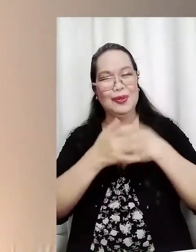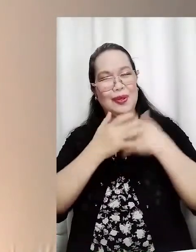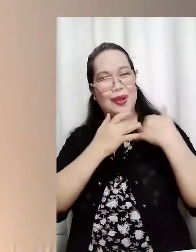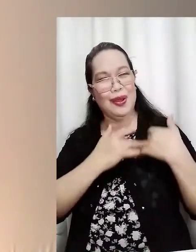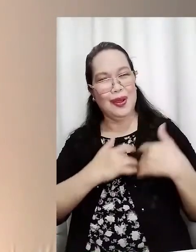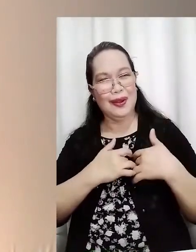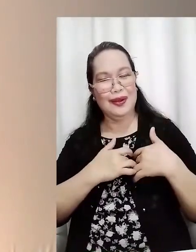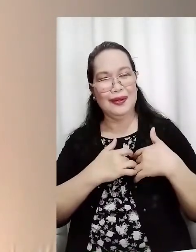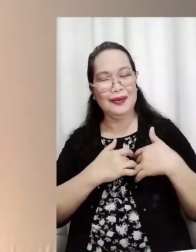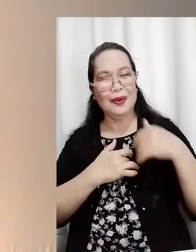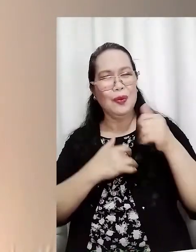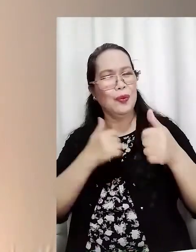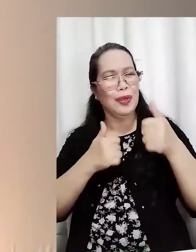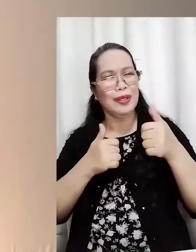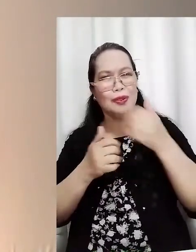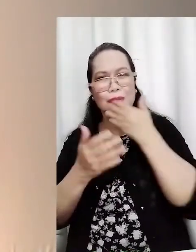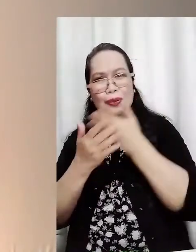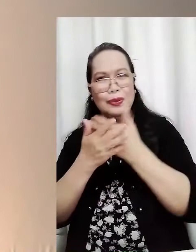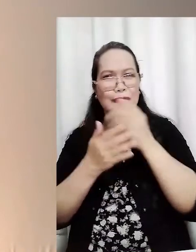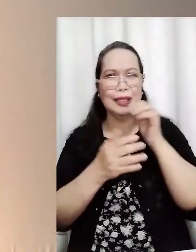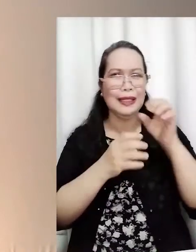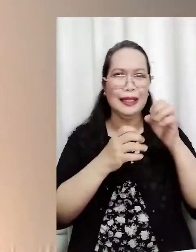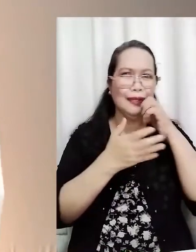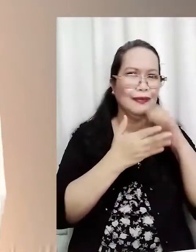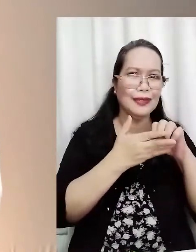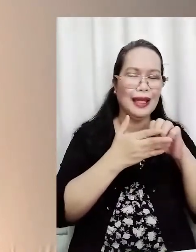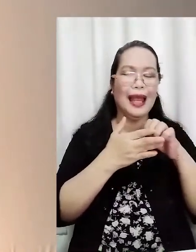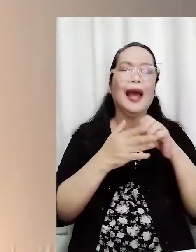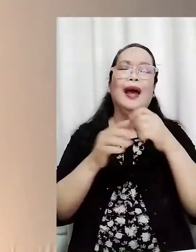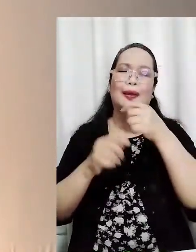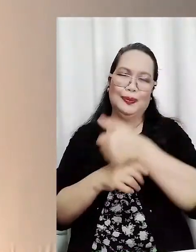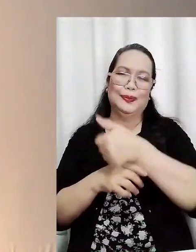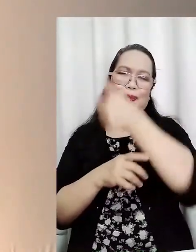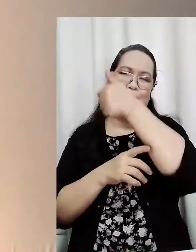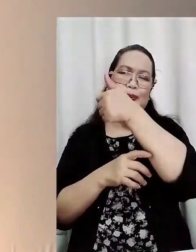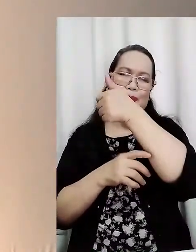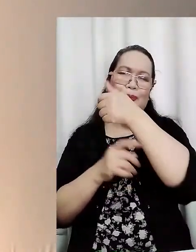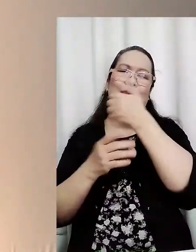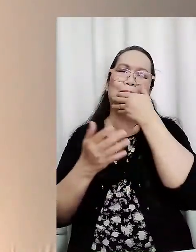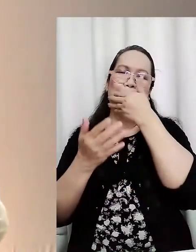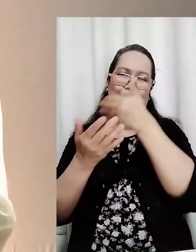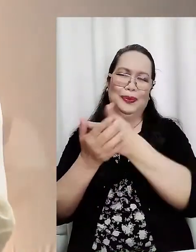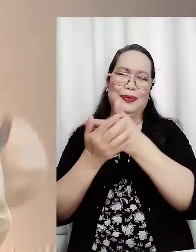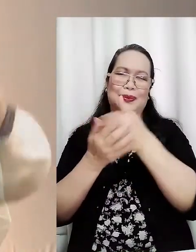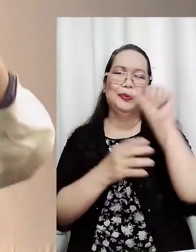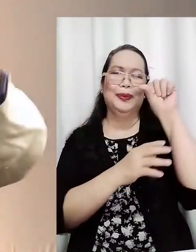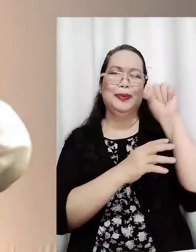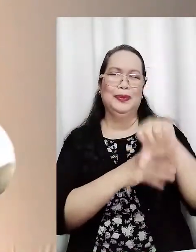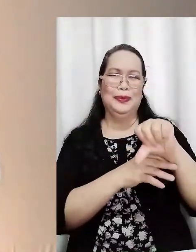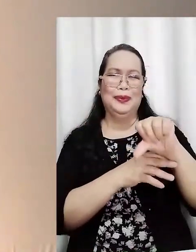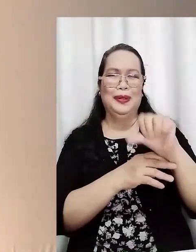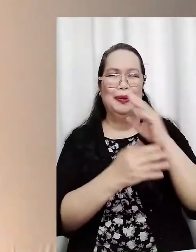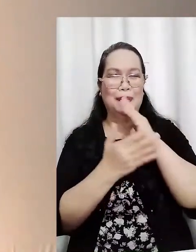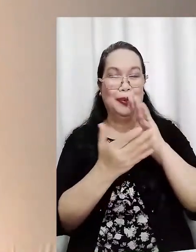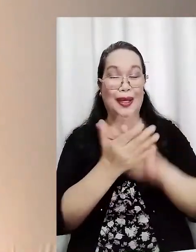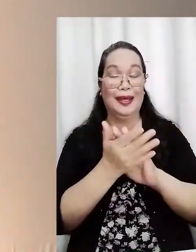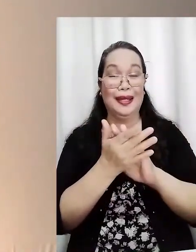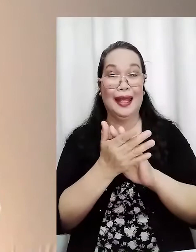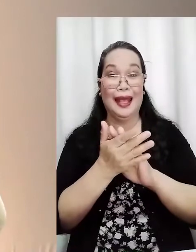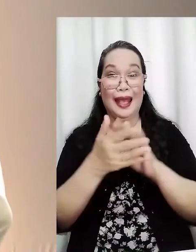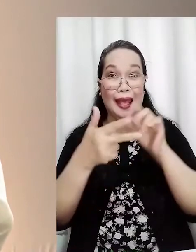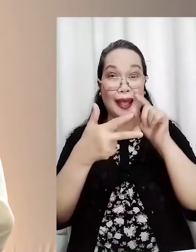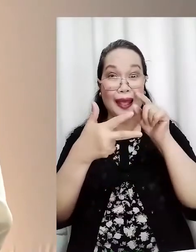and strives for the good and conquers the bad." And second thing about peacemakers, they help